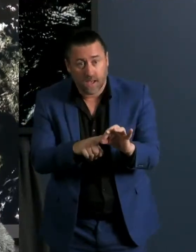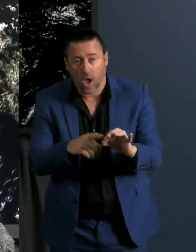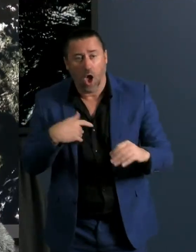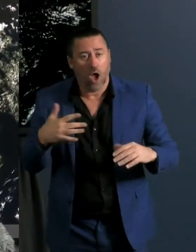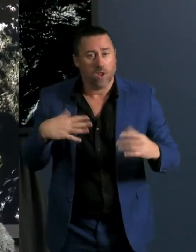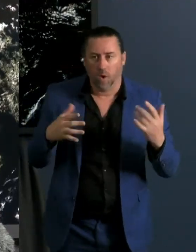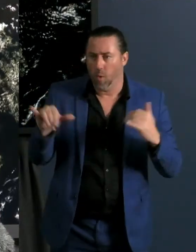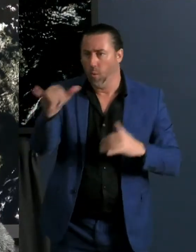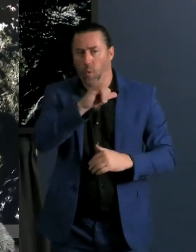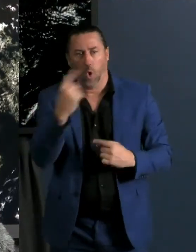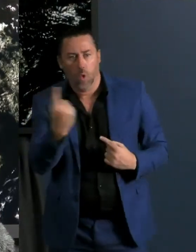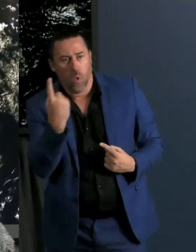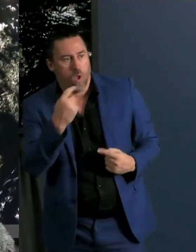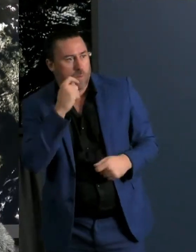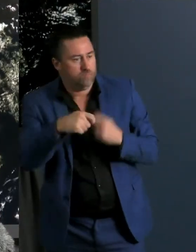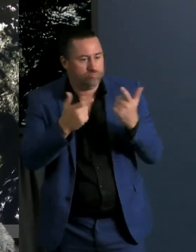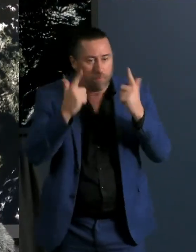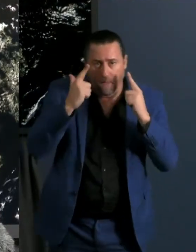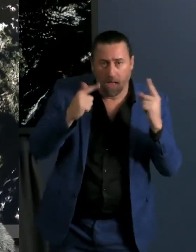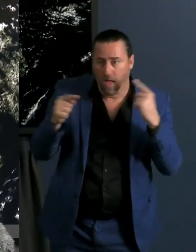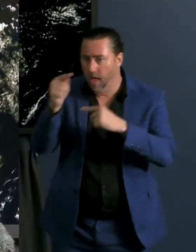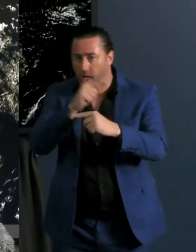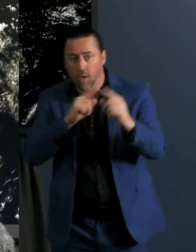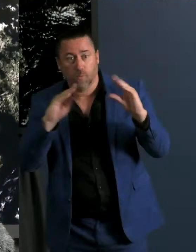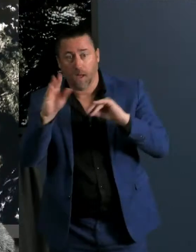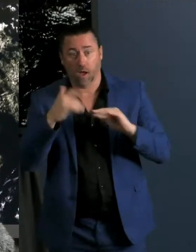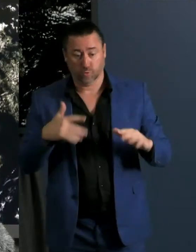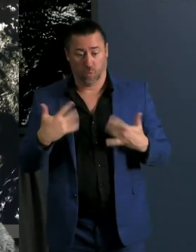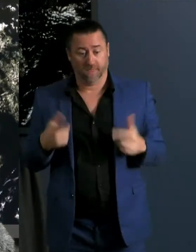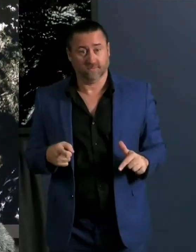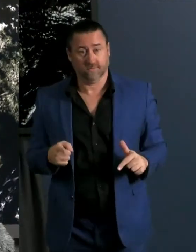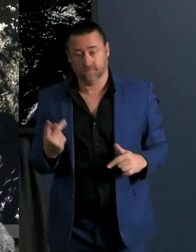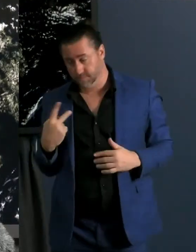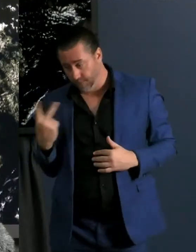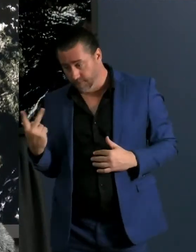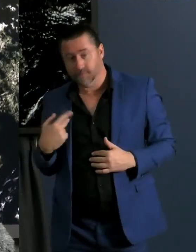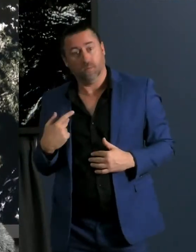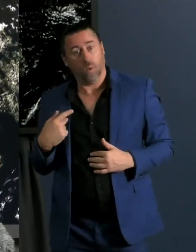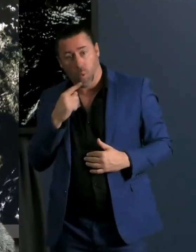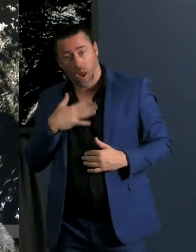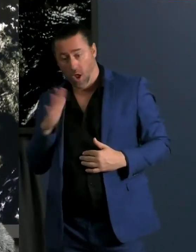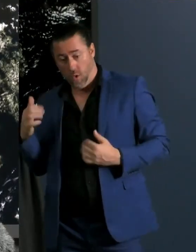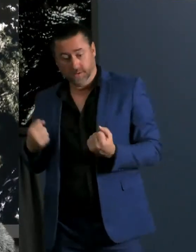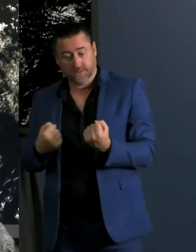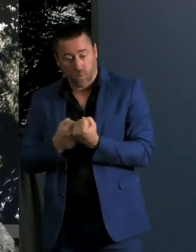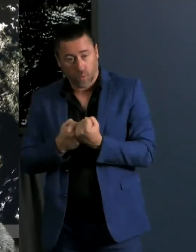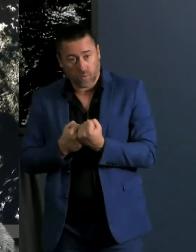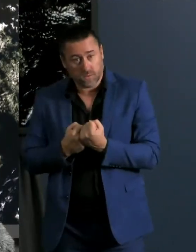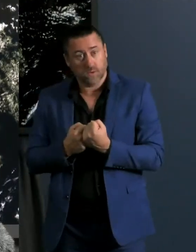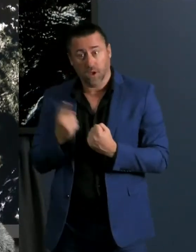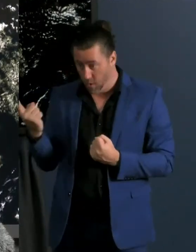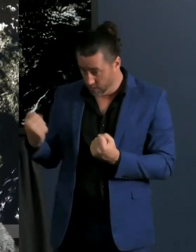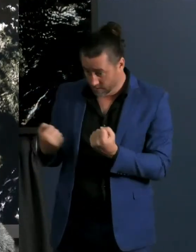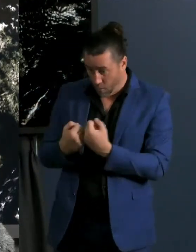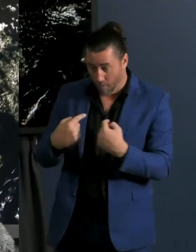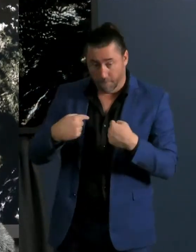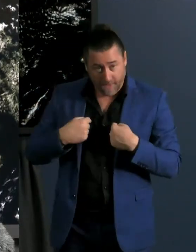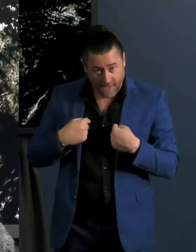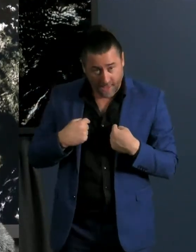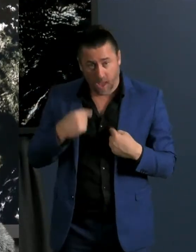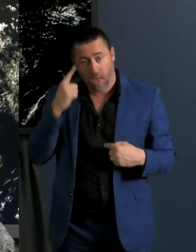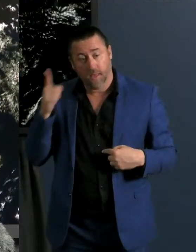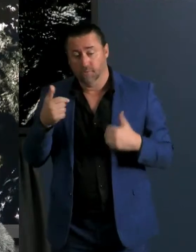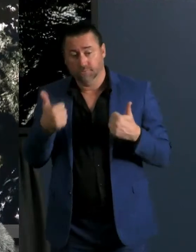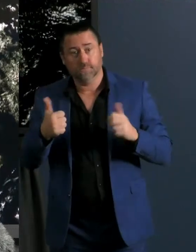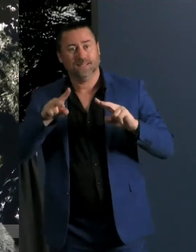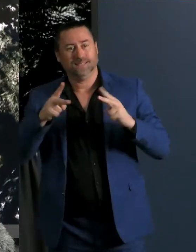end to the speculation, that I would appreciate his support, and in return for his support, I think he would be a very